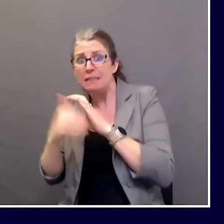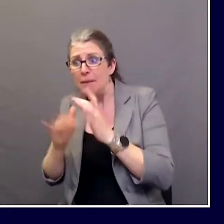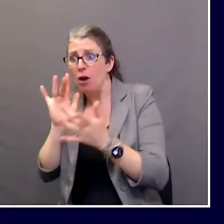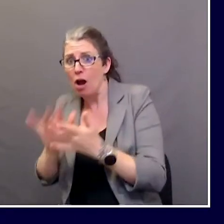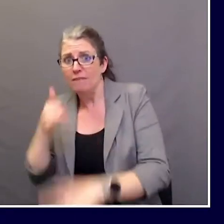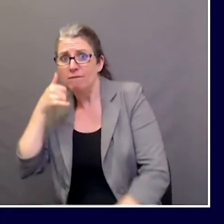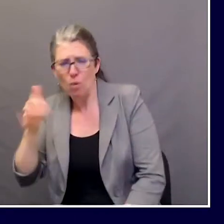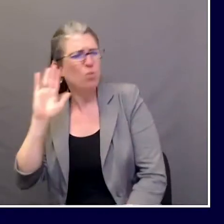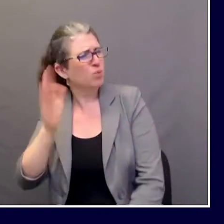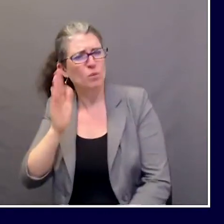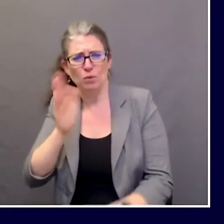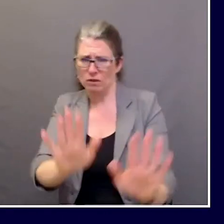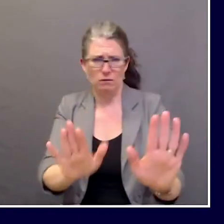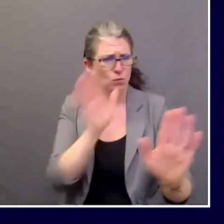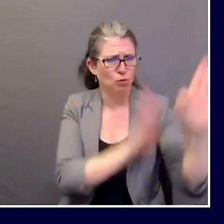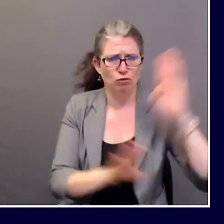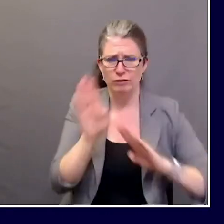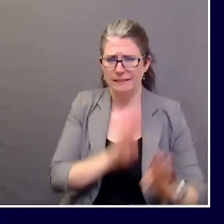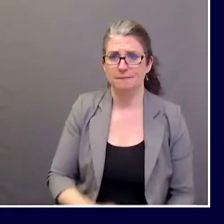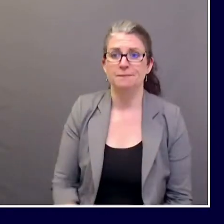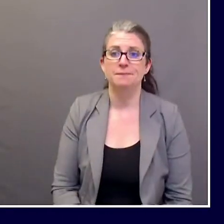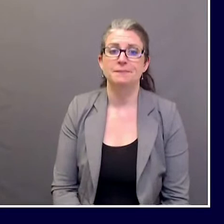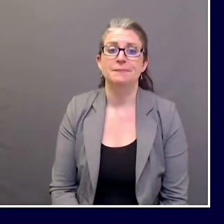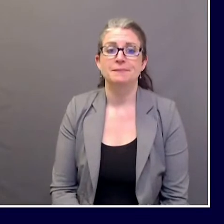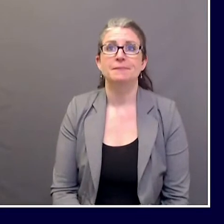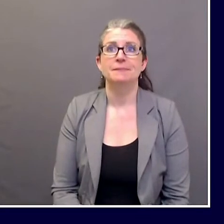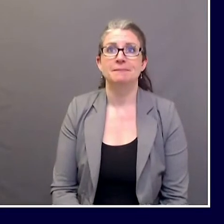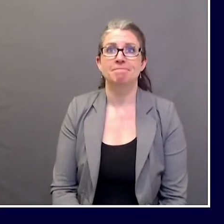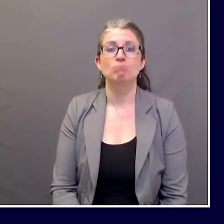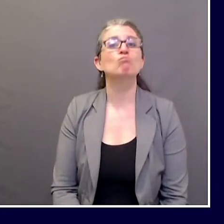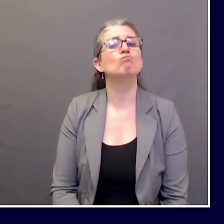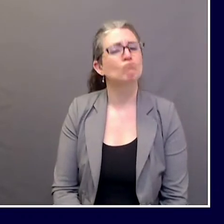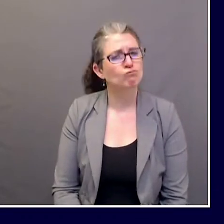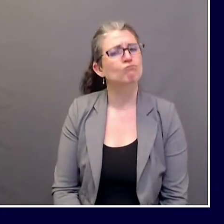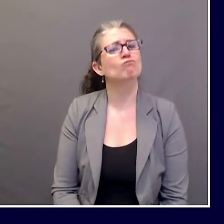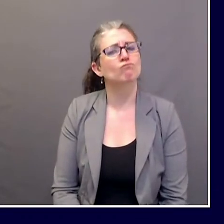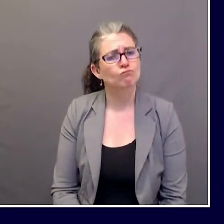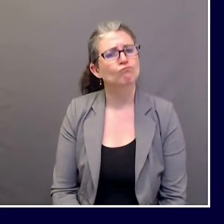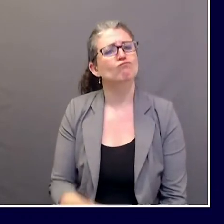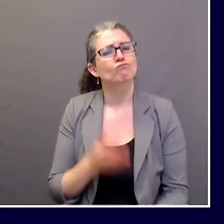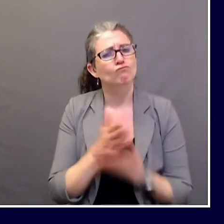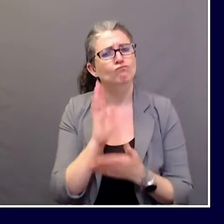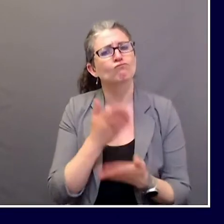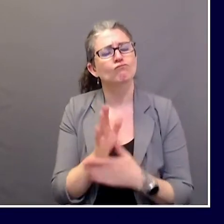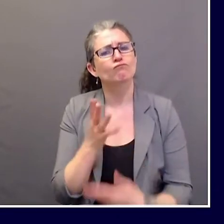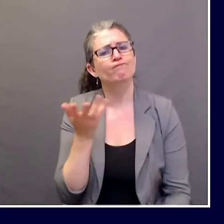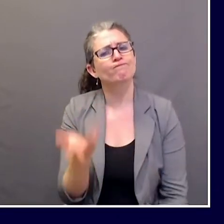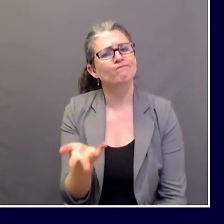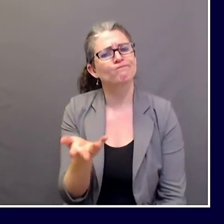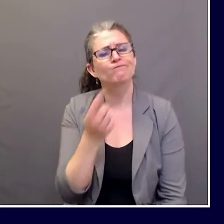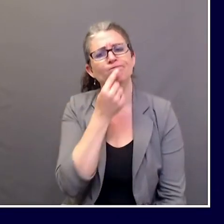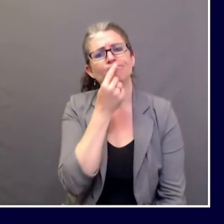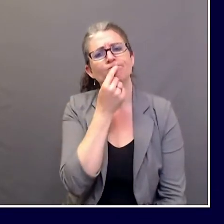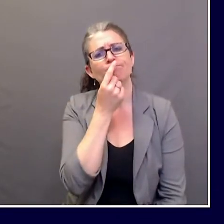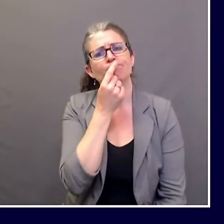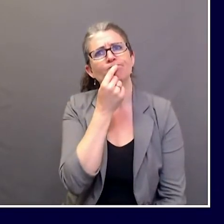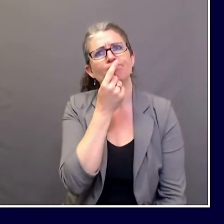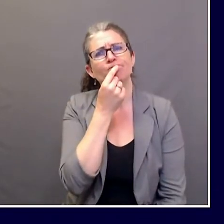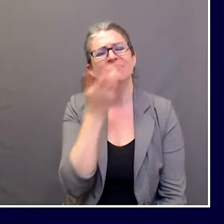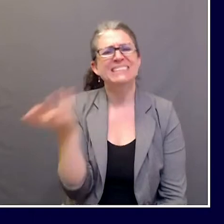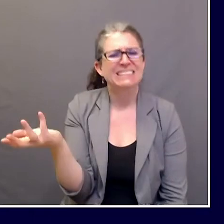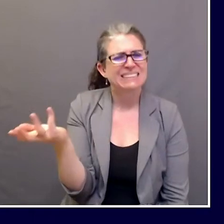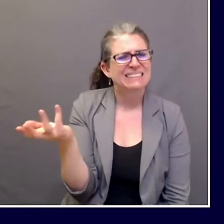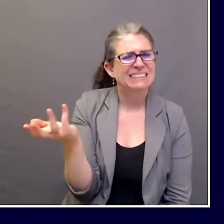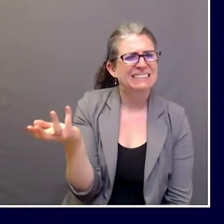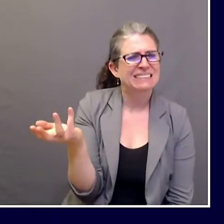see. So the state has some pretty big goals coming up